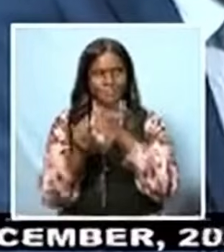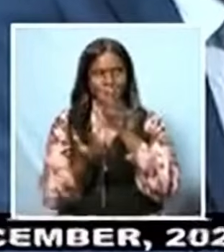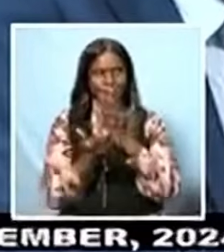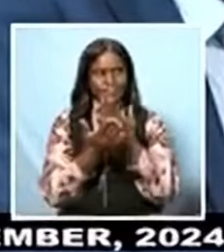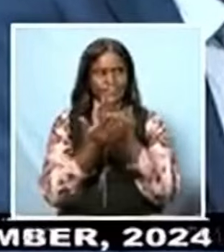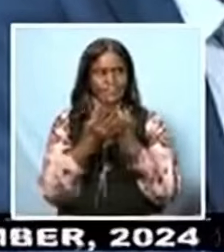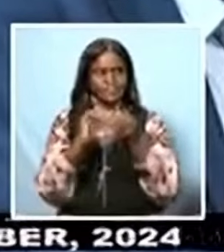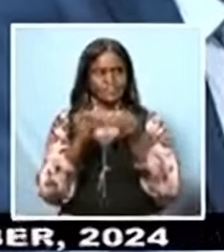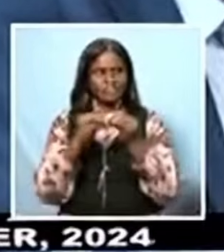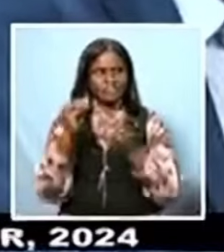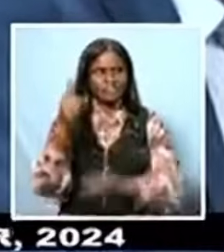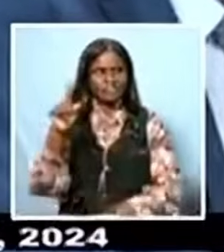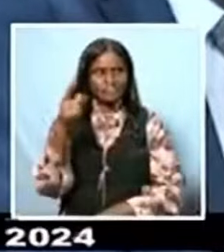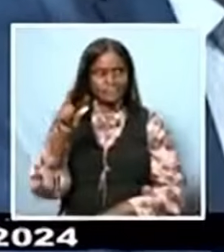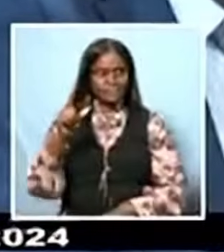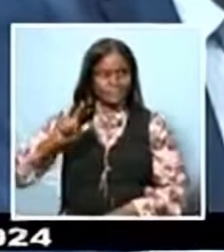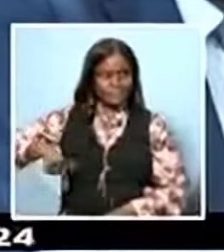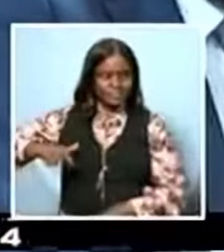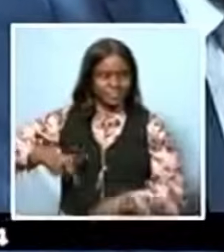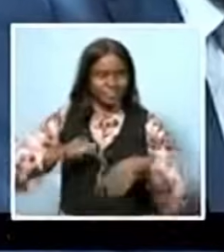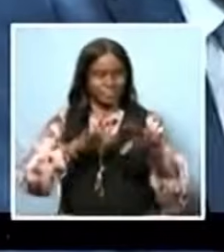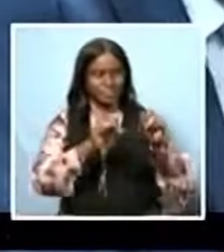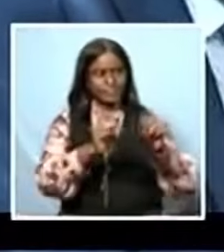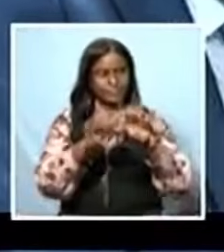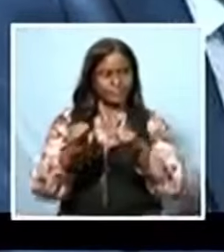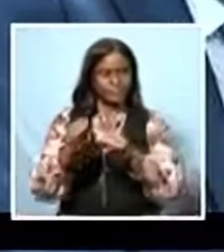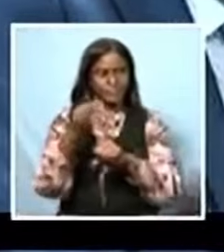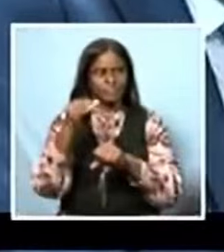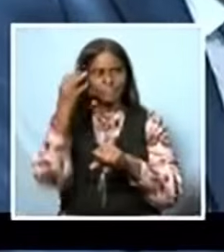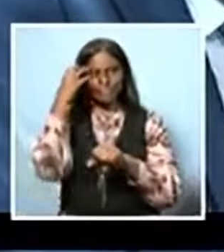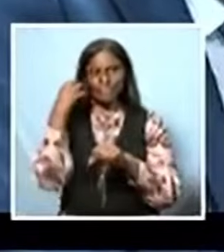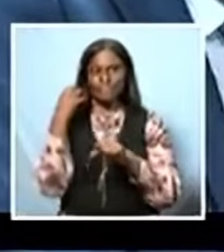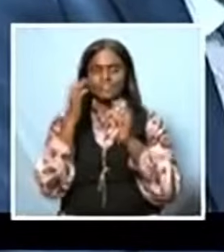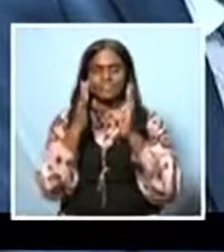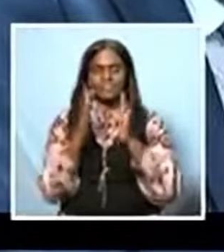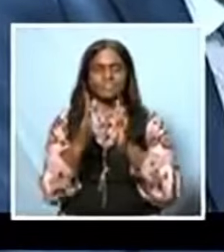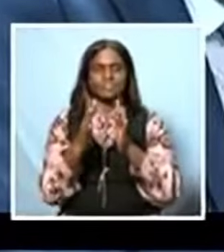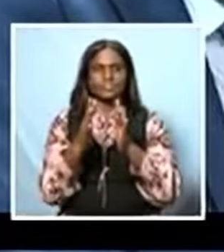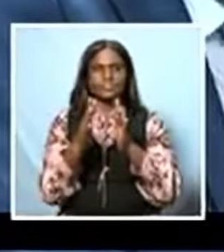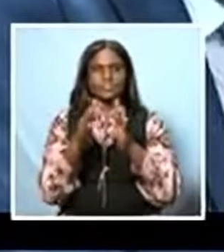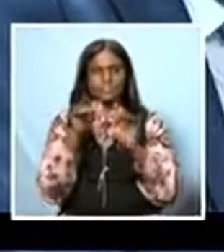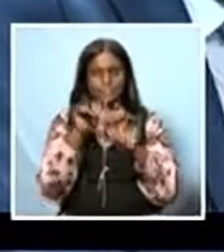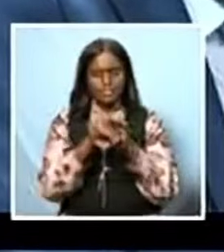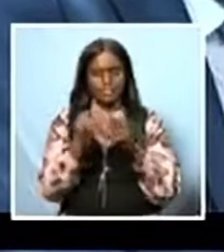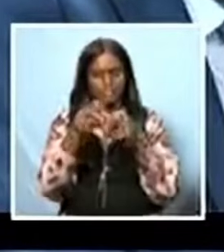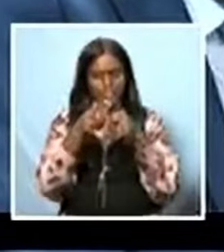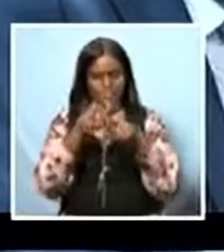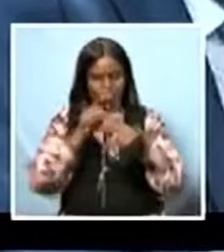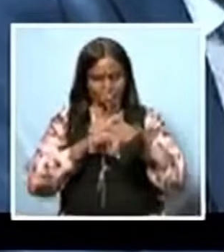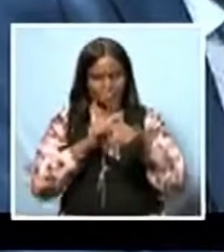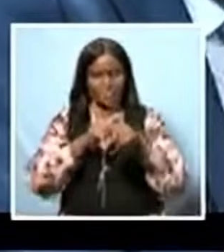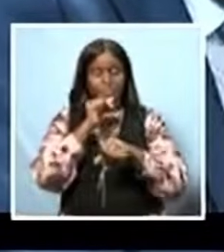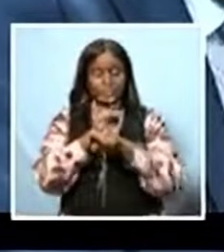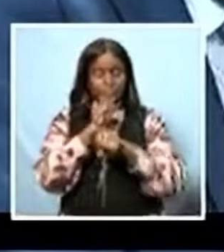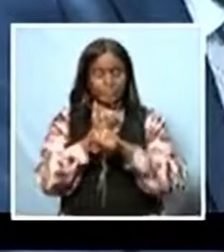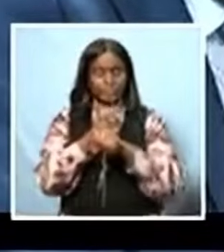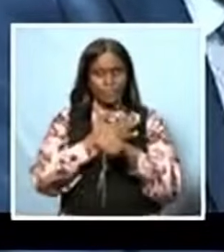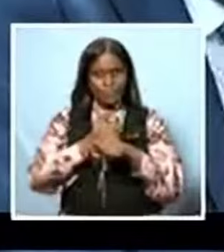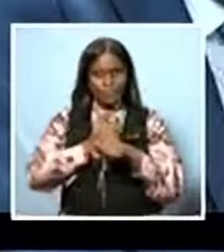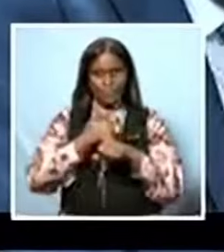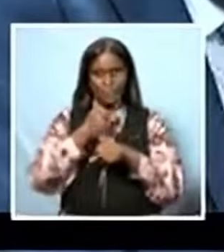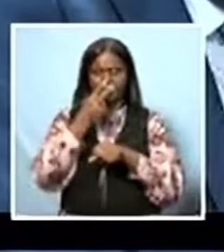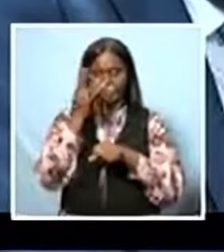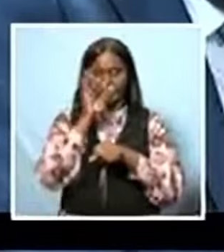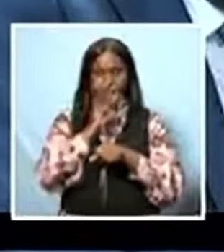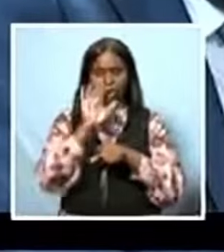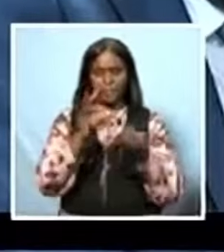Appendix 21, delayed confirmation of officers on probation. I've seen that, I've looked at